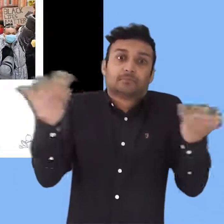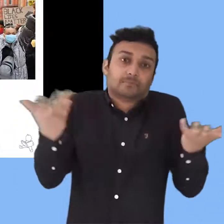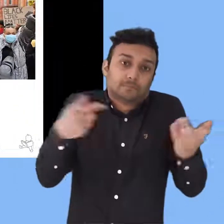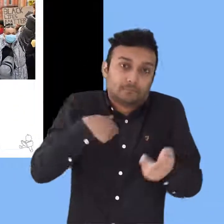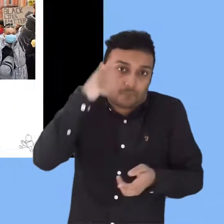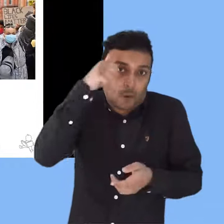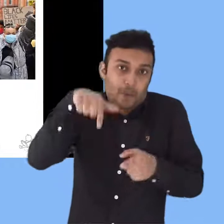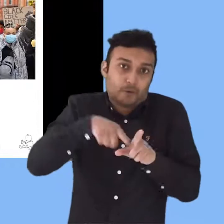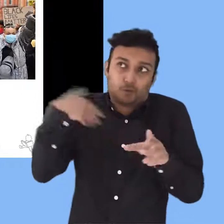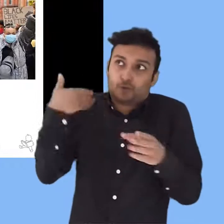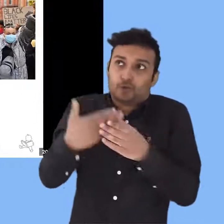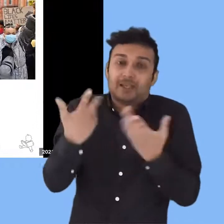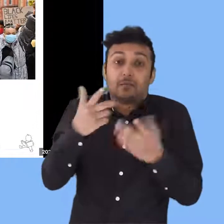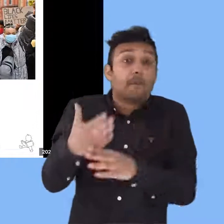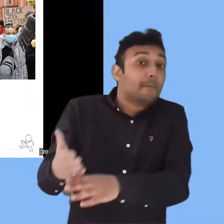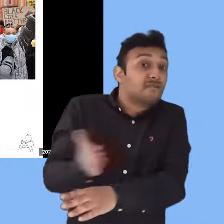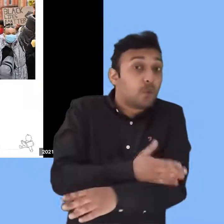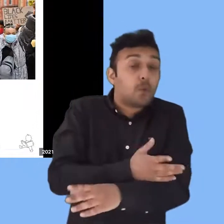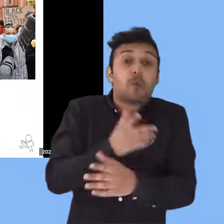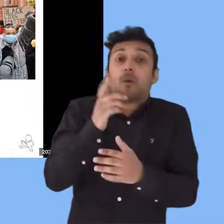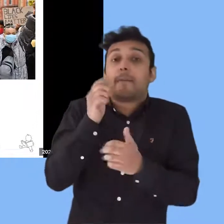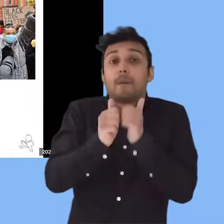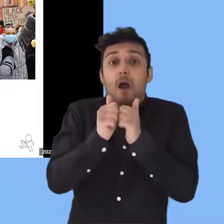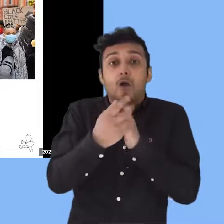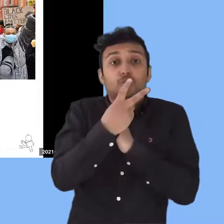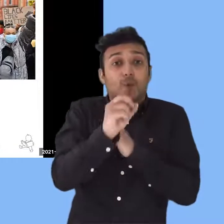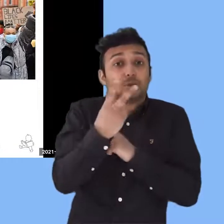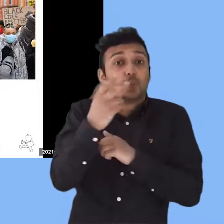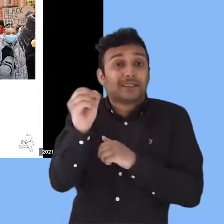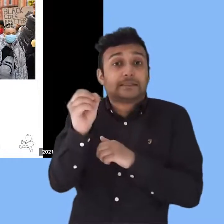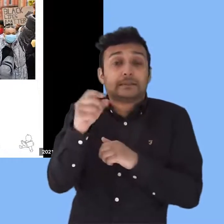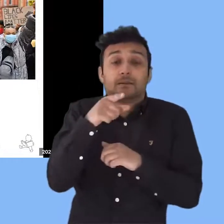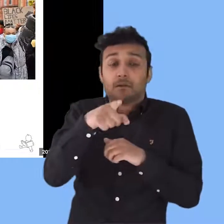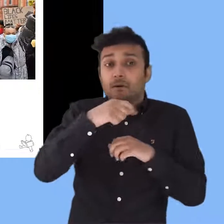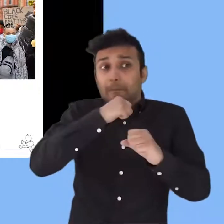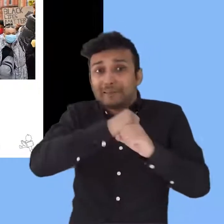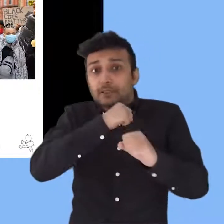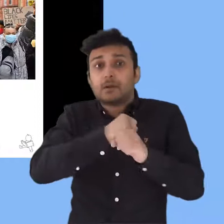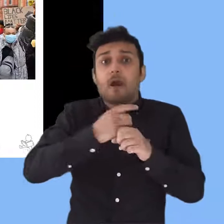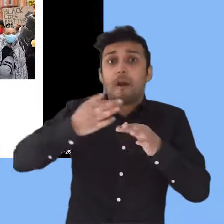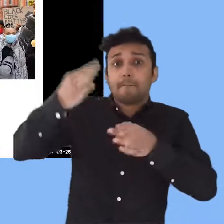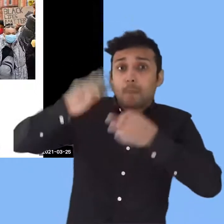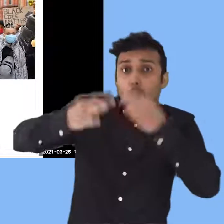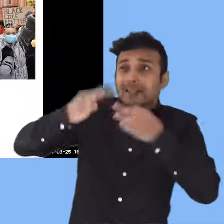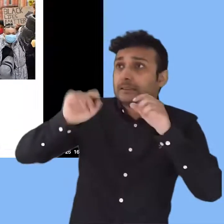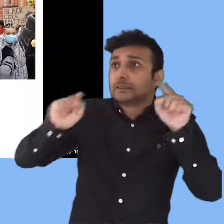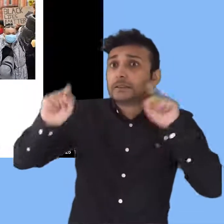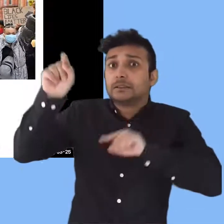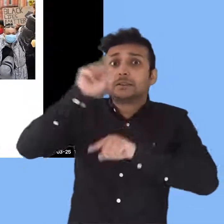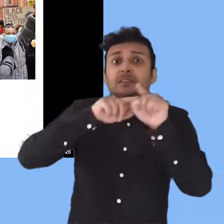before March 2020, there were real suggestions in the public media and political sphere that we may well have